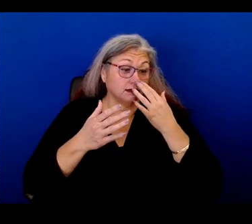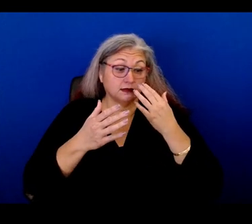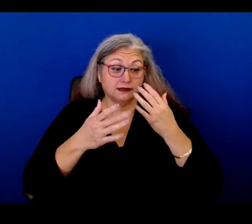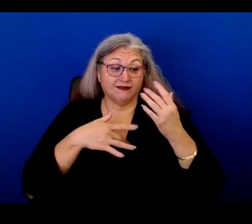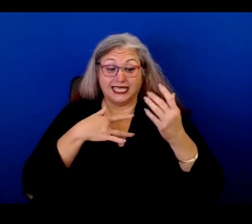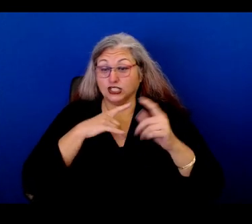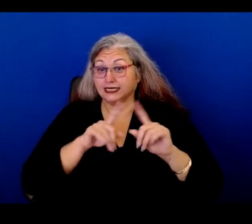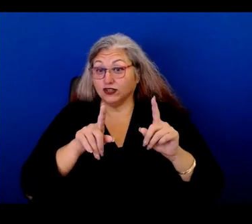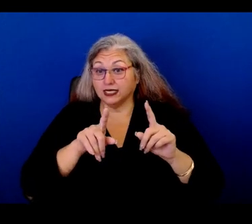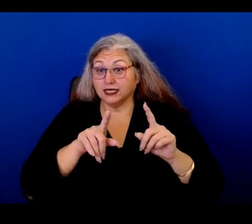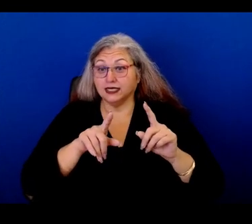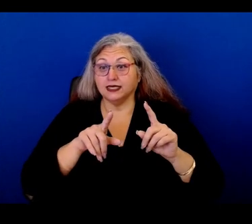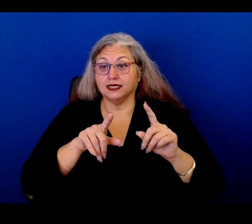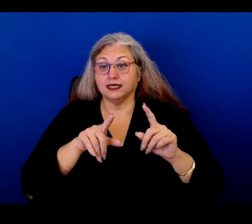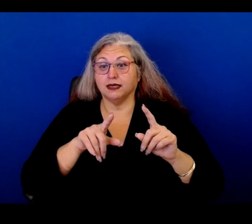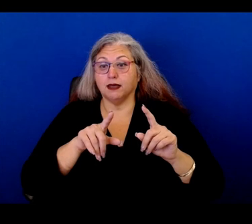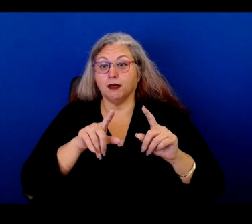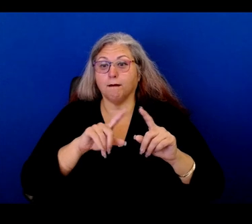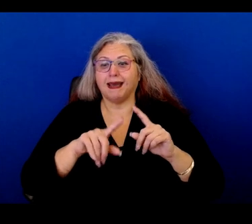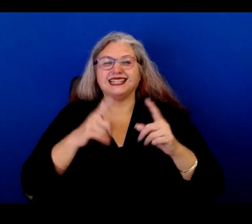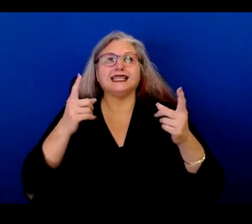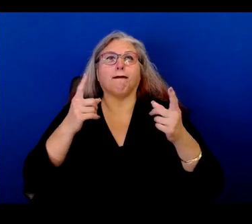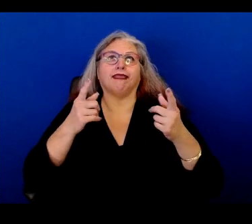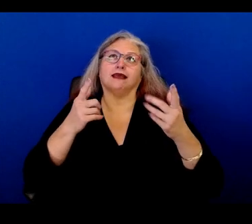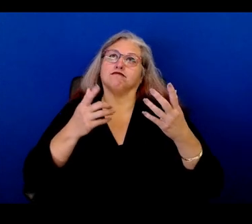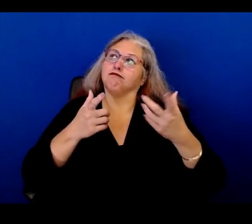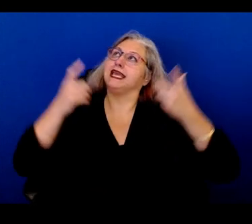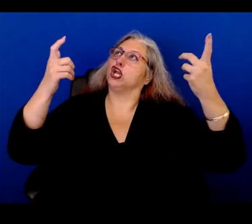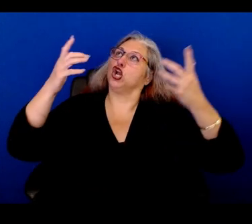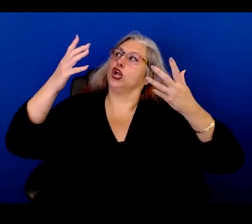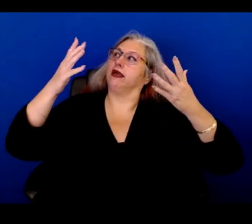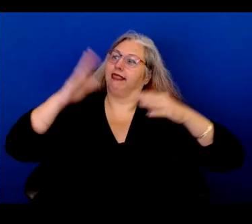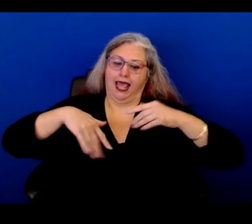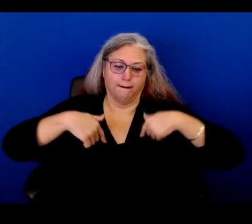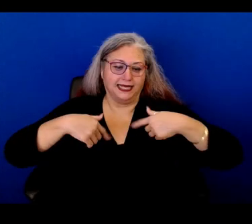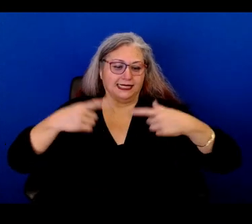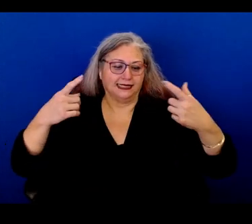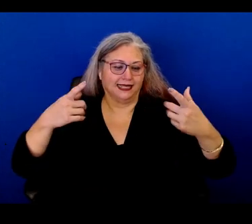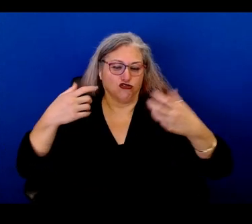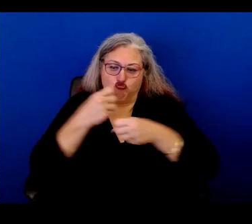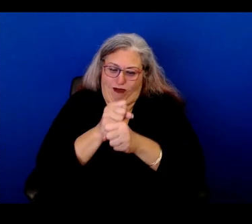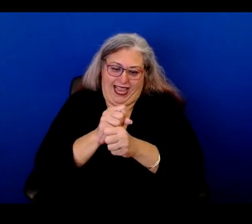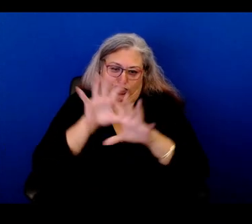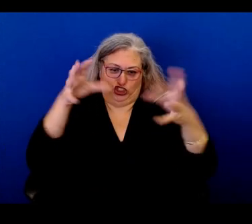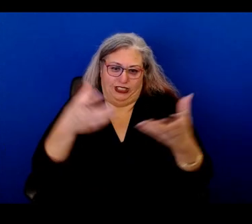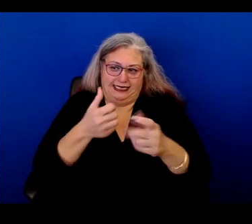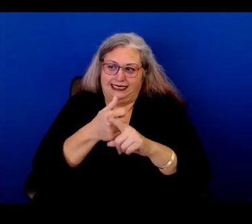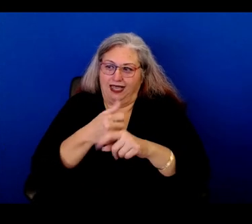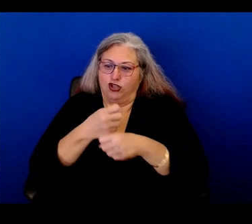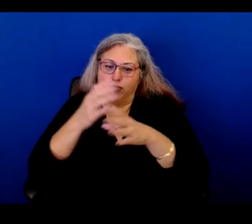feel differently, you know, but something bigger than you, basically something, creation itself, the